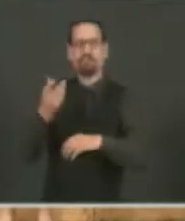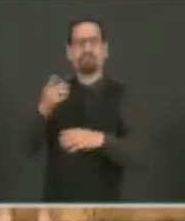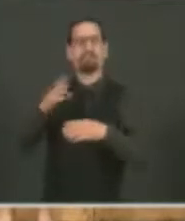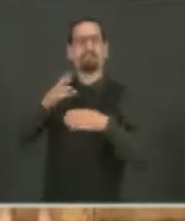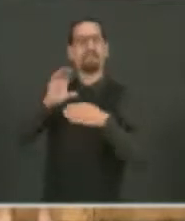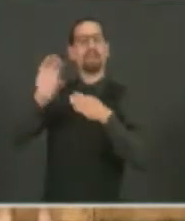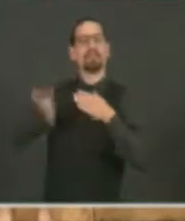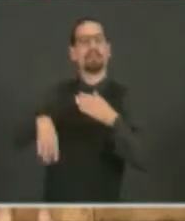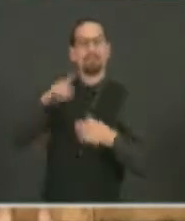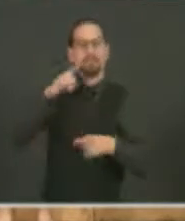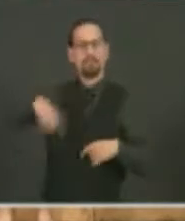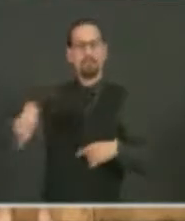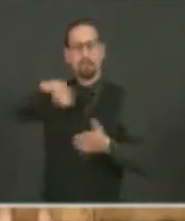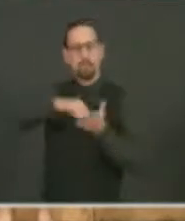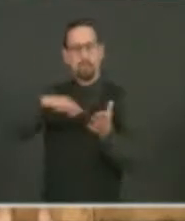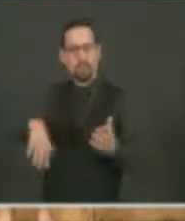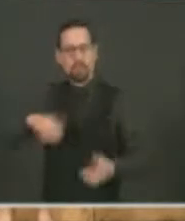I